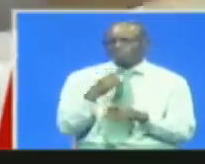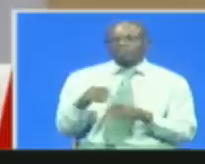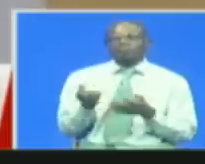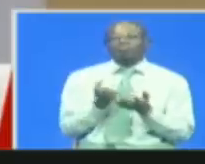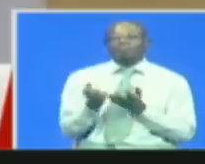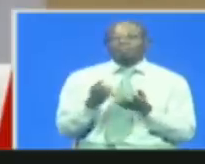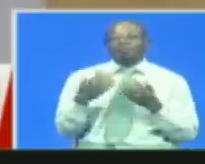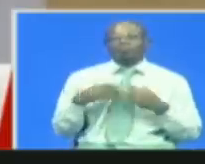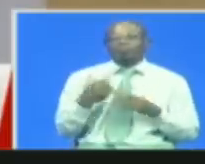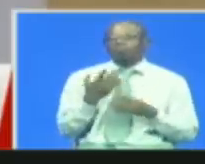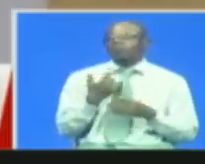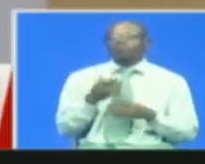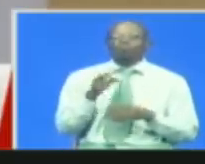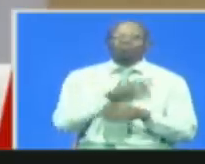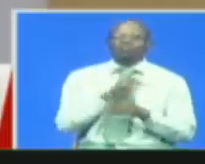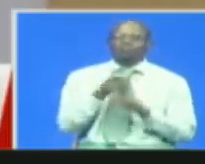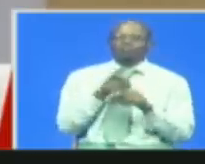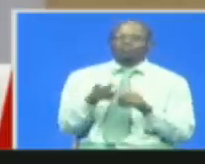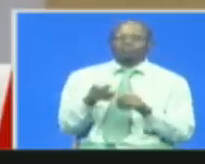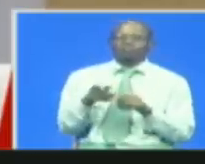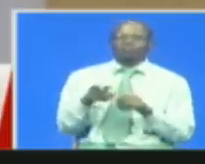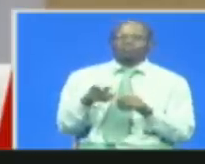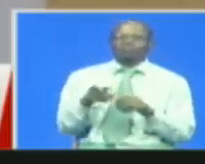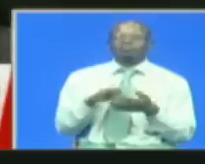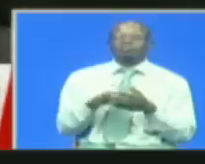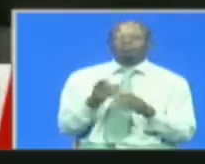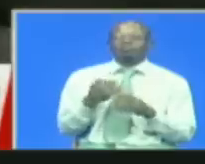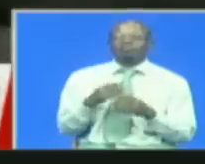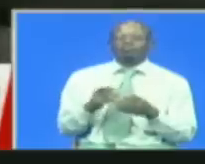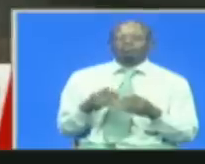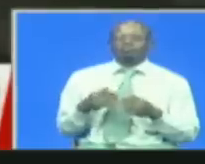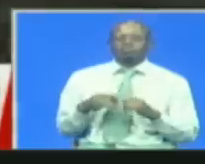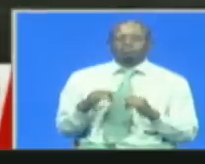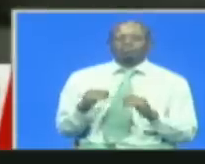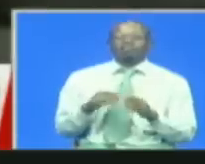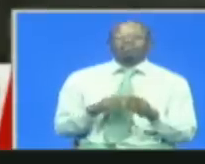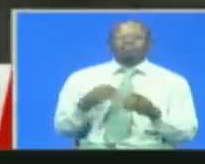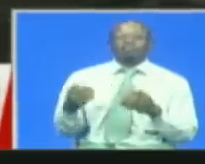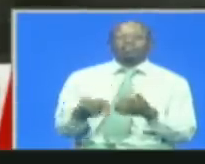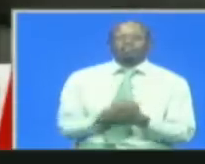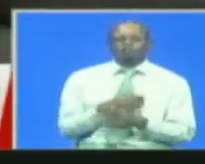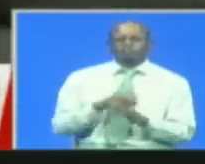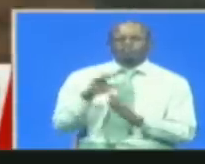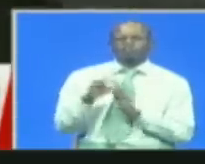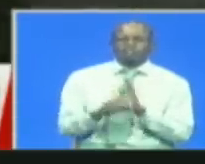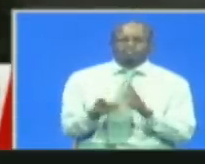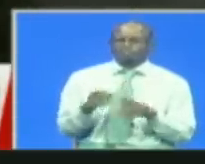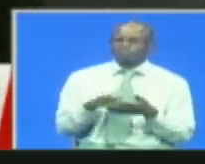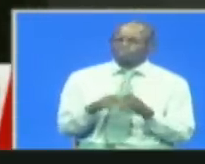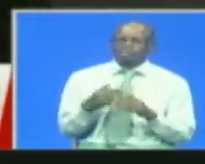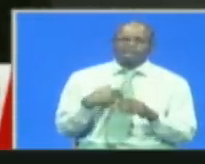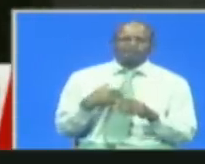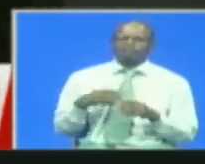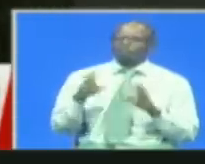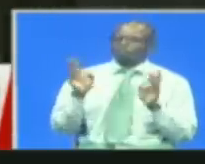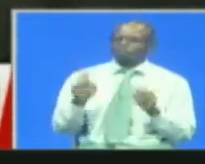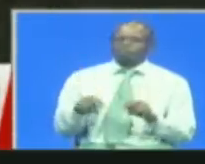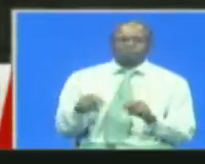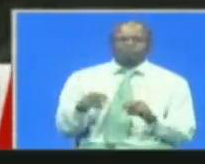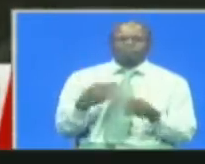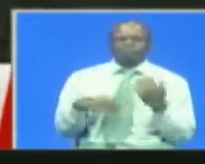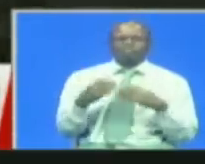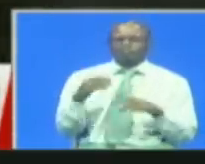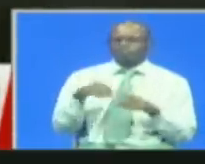process are behind the push to implement the CBC. There is no more professionalism in CBC. There